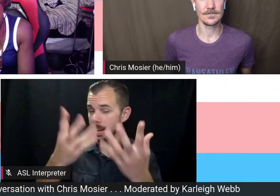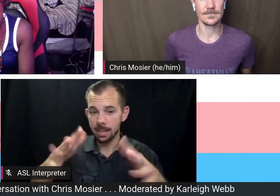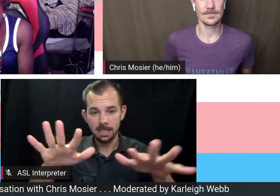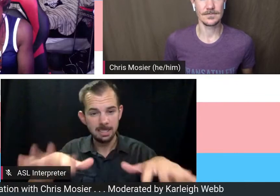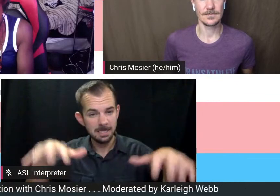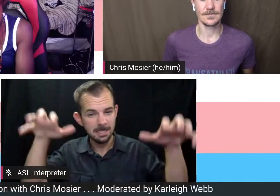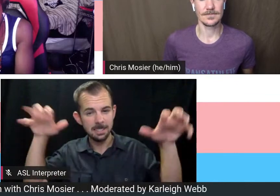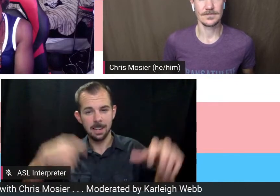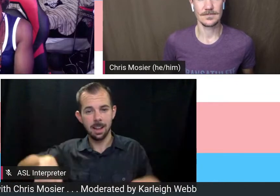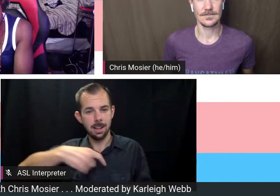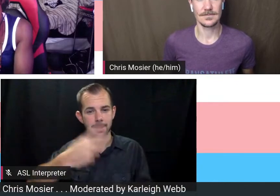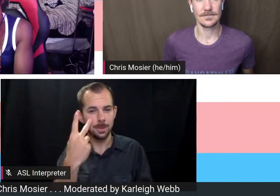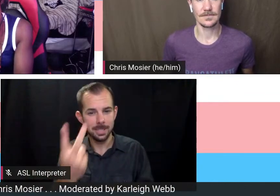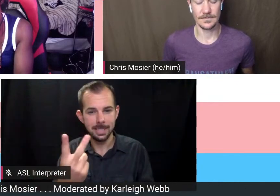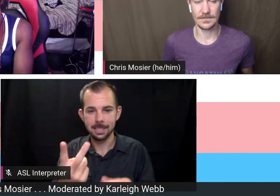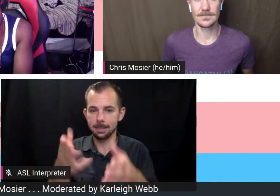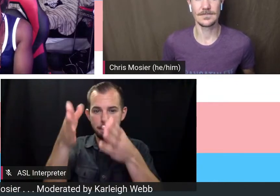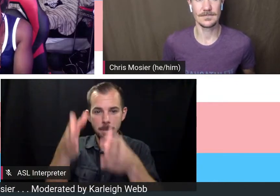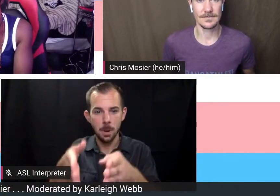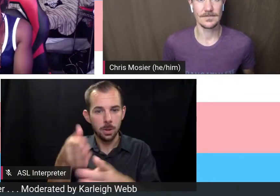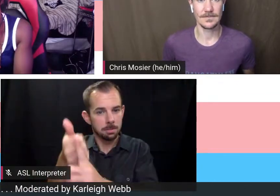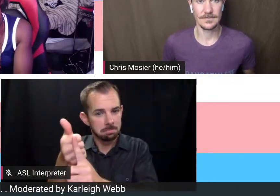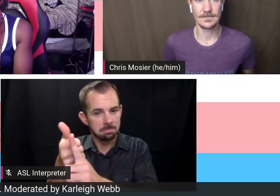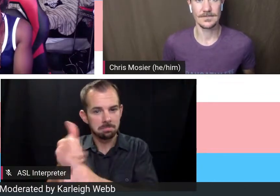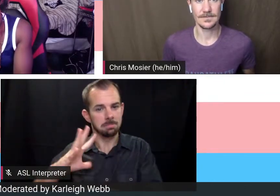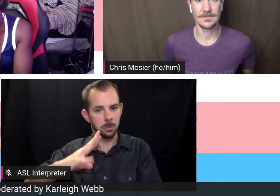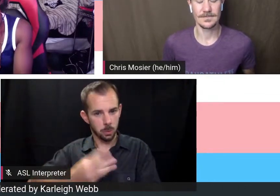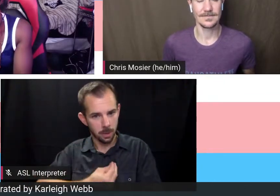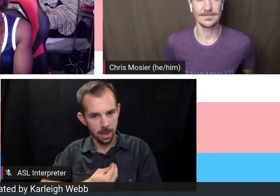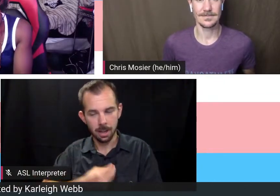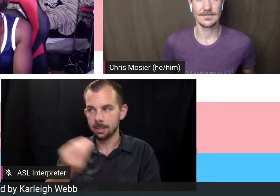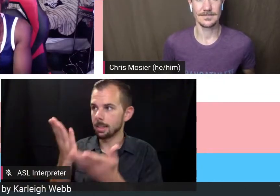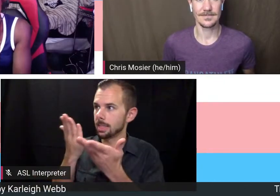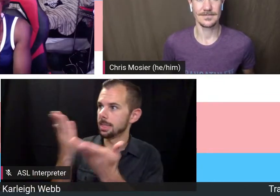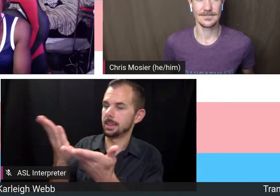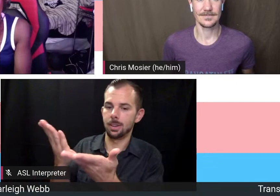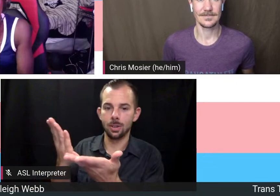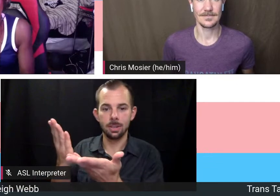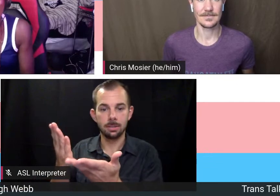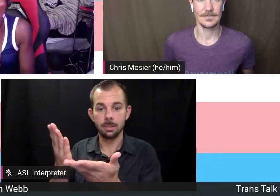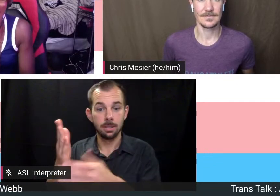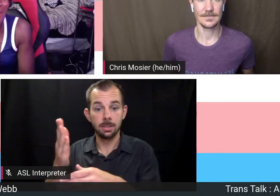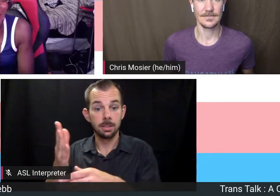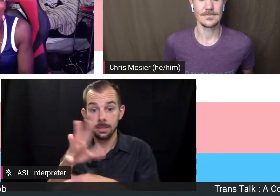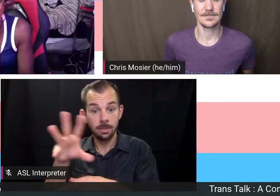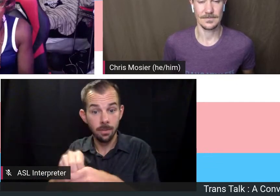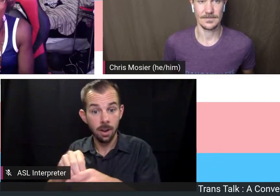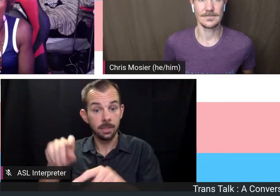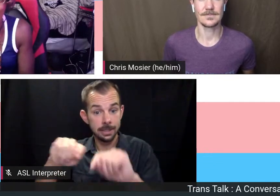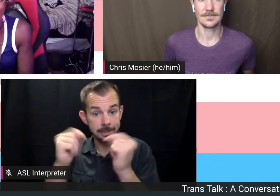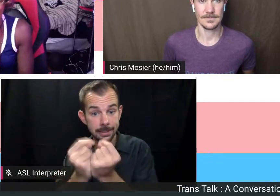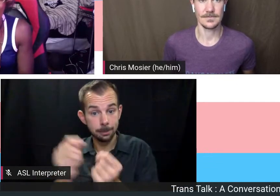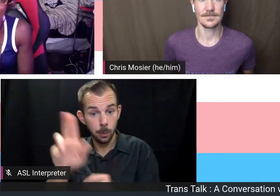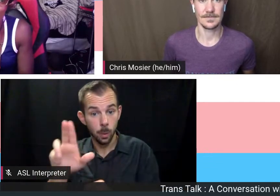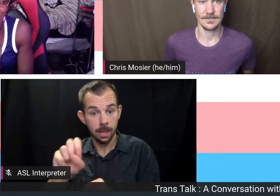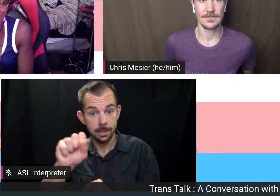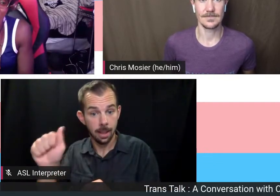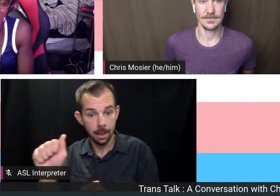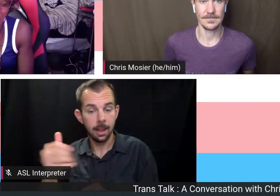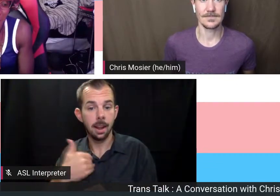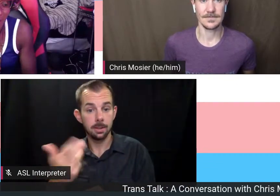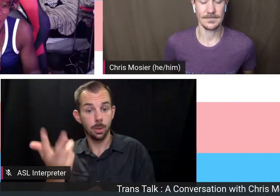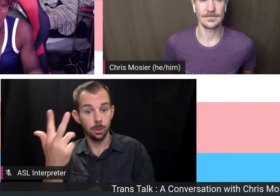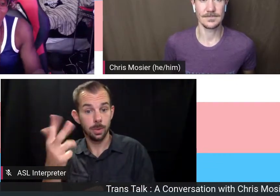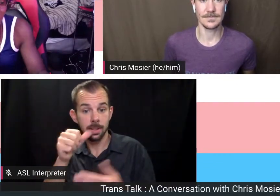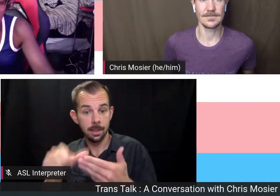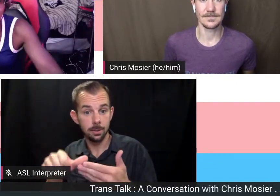here's somebody who is trans and is on Team U and gets that 3-letter code next to his